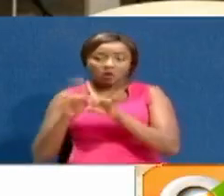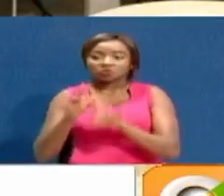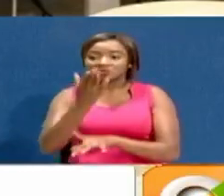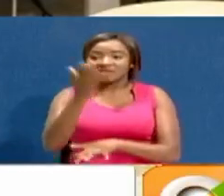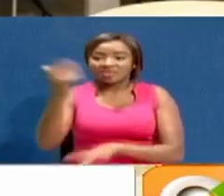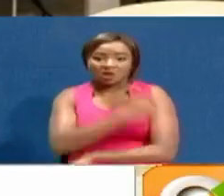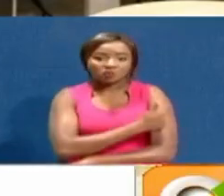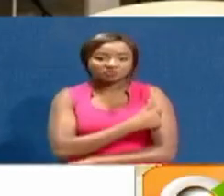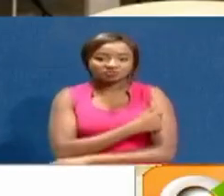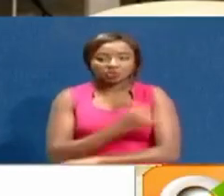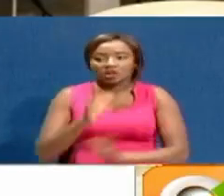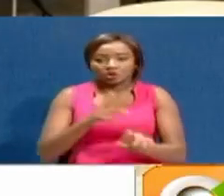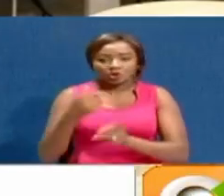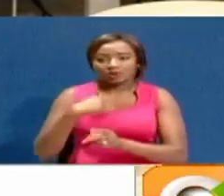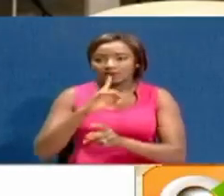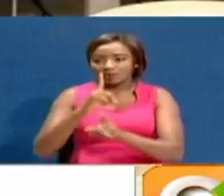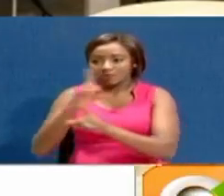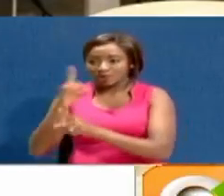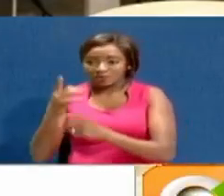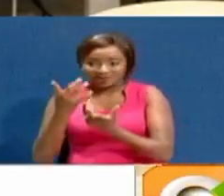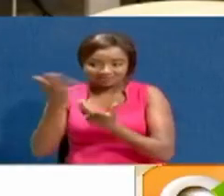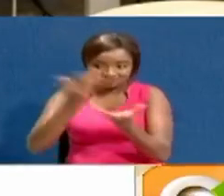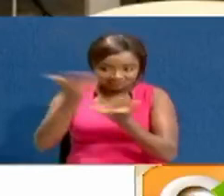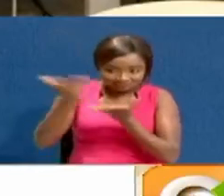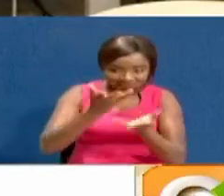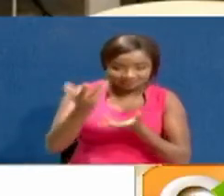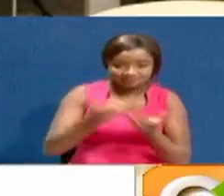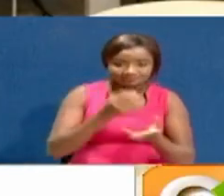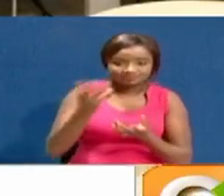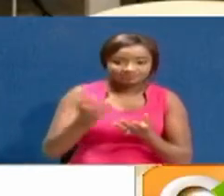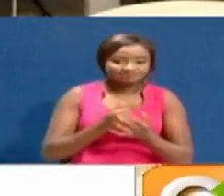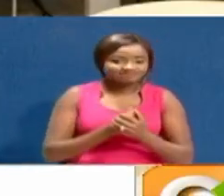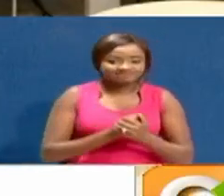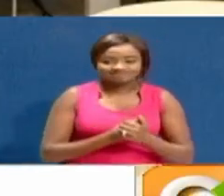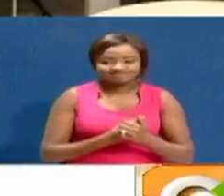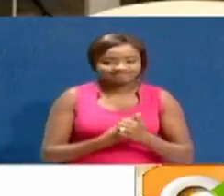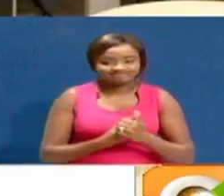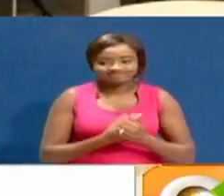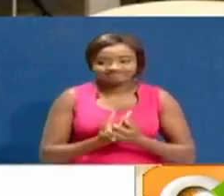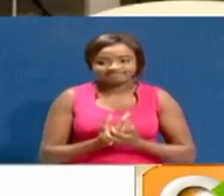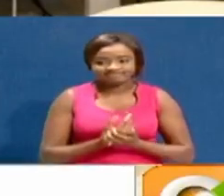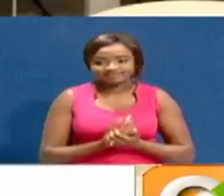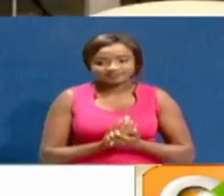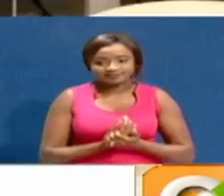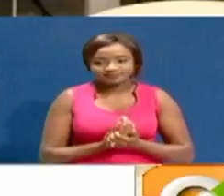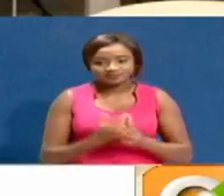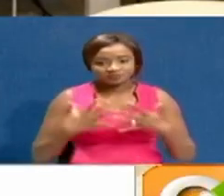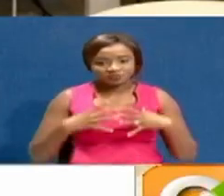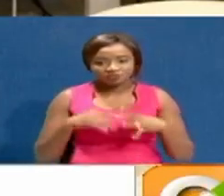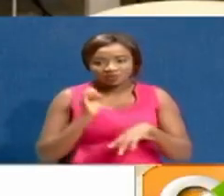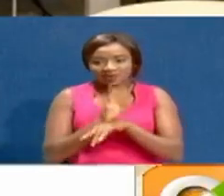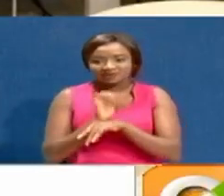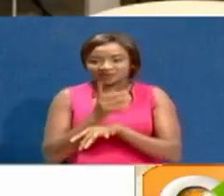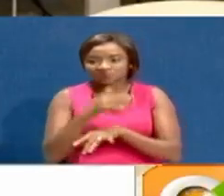hospitals where sick people are supposed to go so that we meet them to collect samples, patients were being advised not to